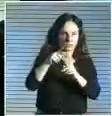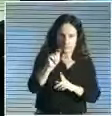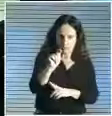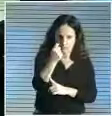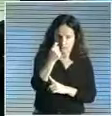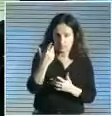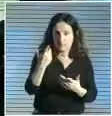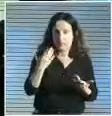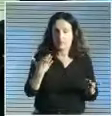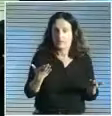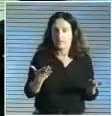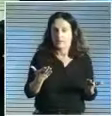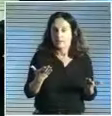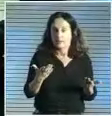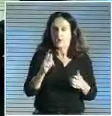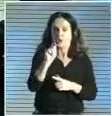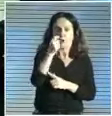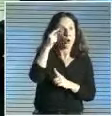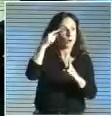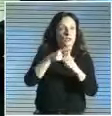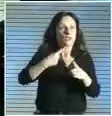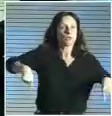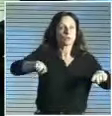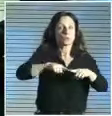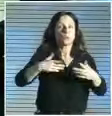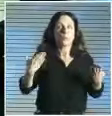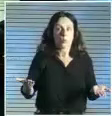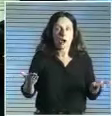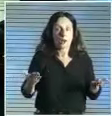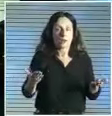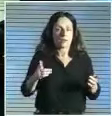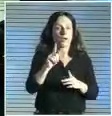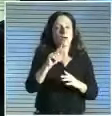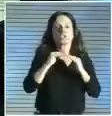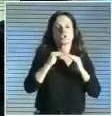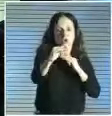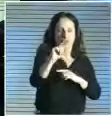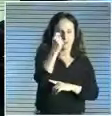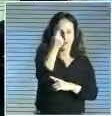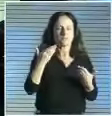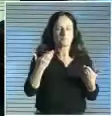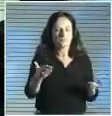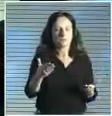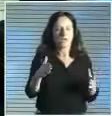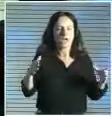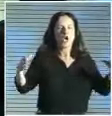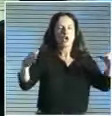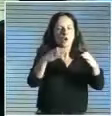around this notion of sustainability and net positive? What can communities really do for the industry to help us make this happen?